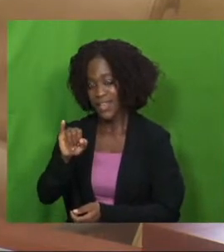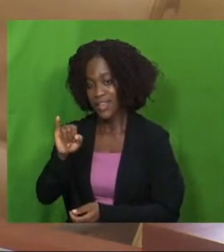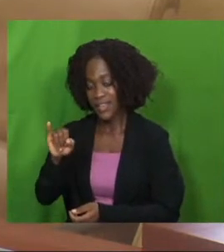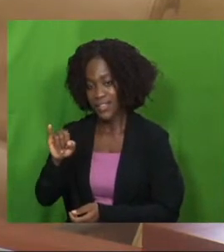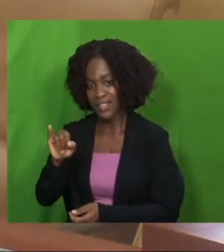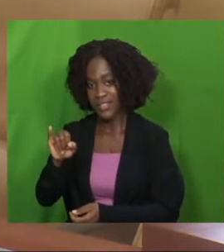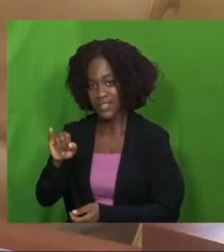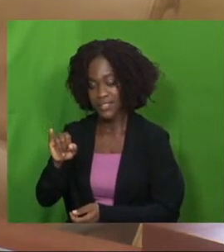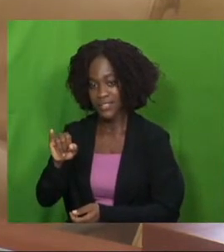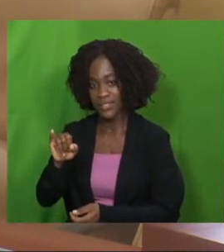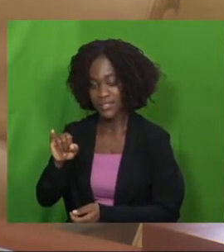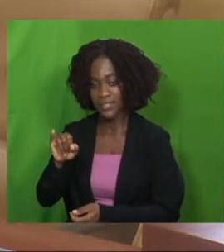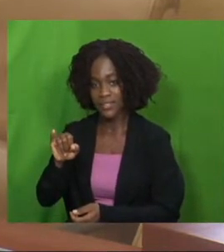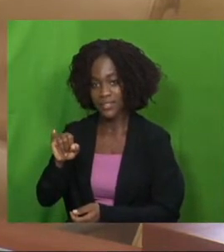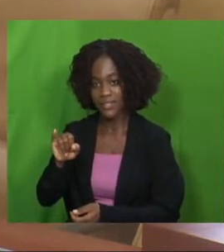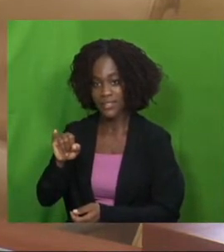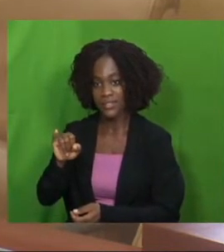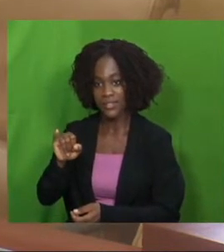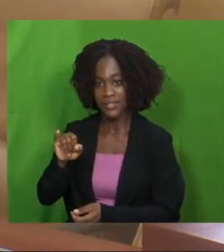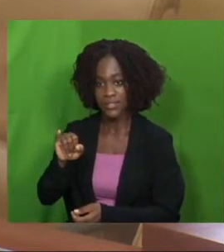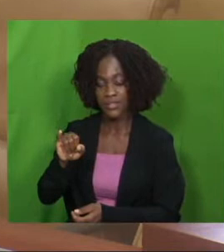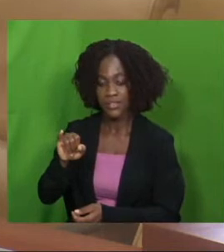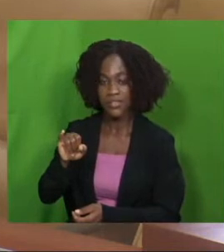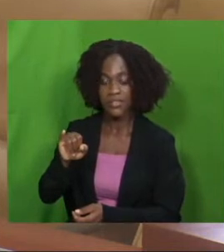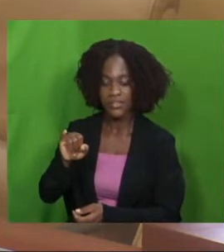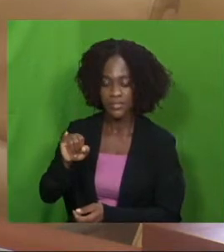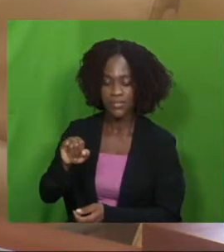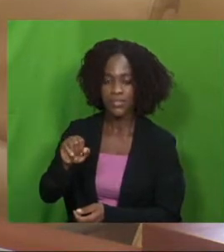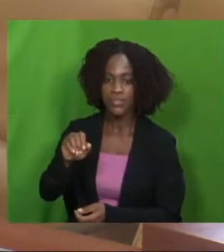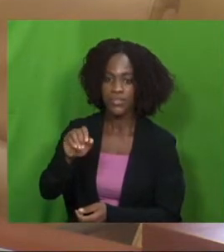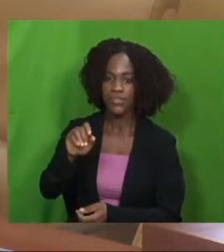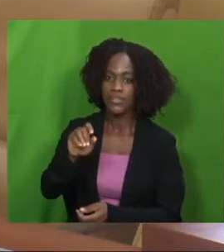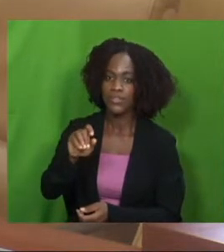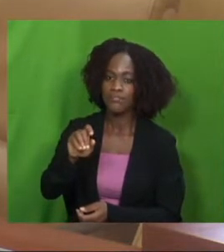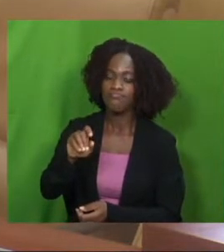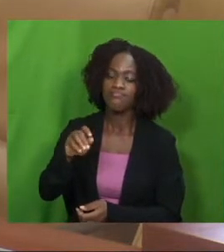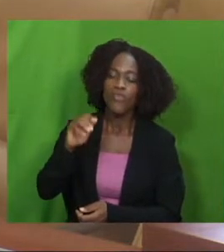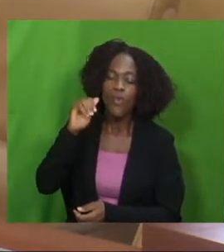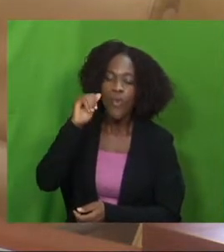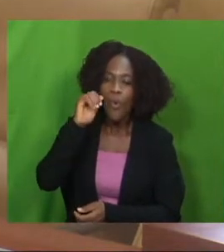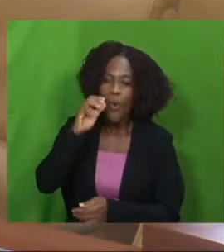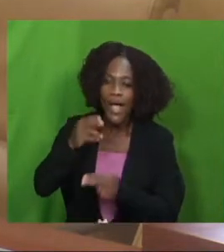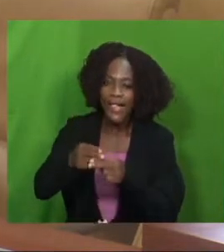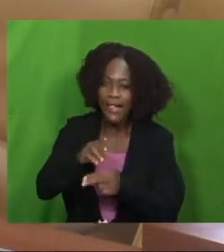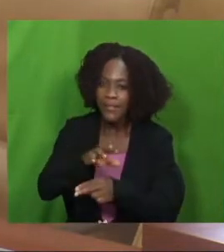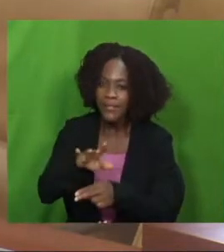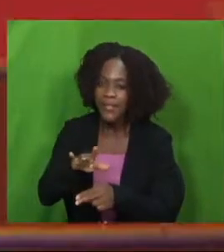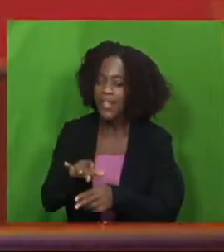Mrs. Koko Okai Mills, instead of Miss, Right Honourable Speaker.